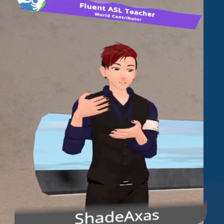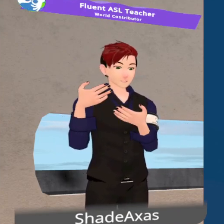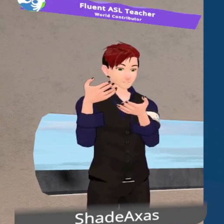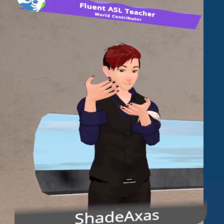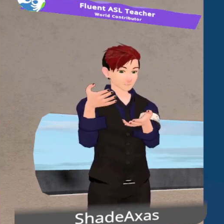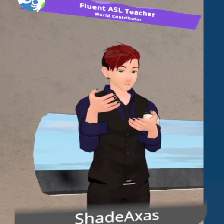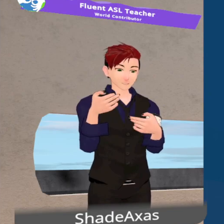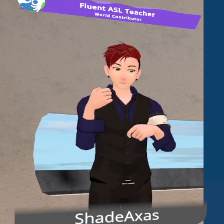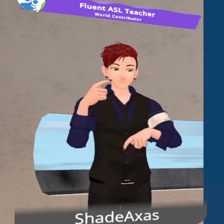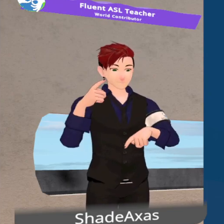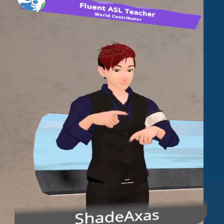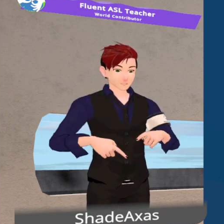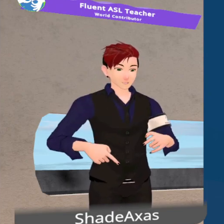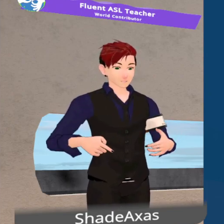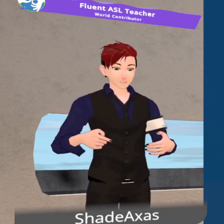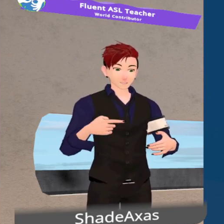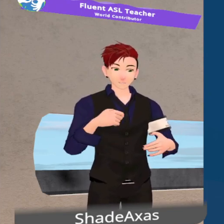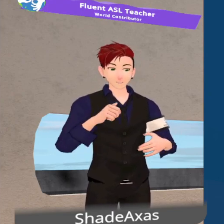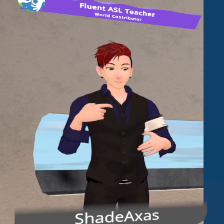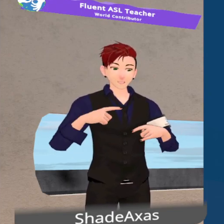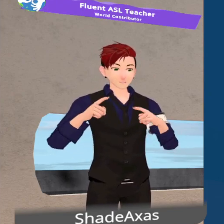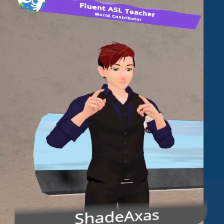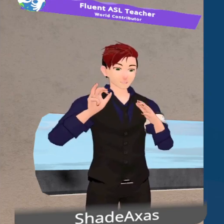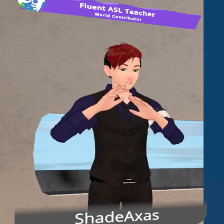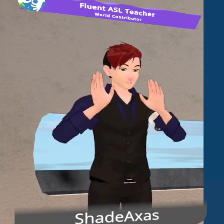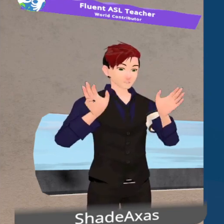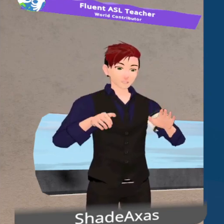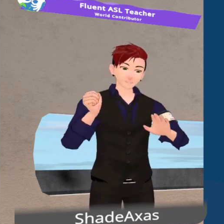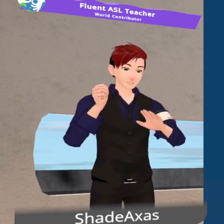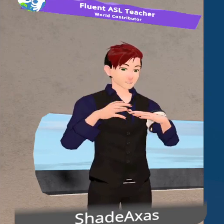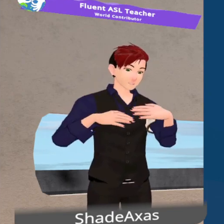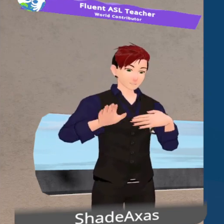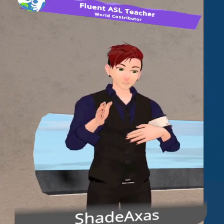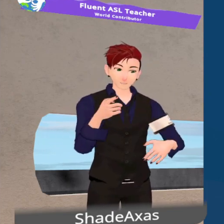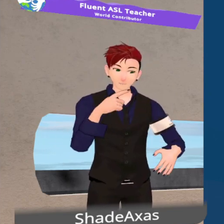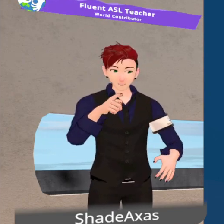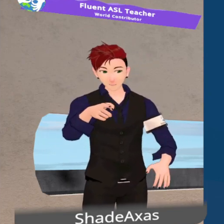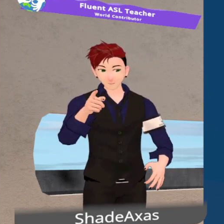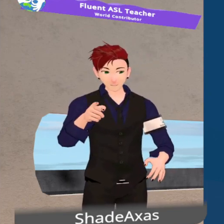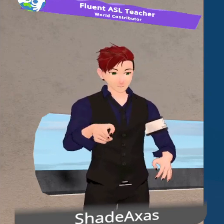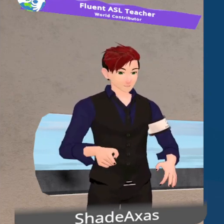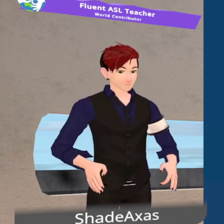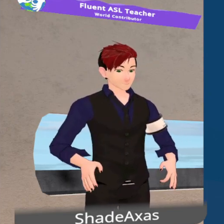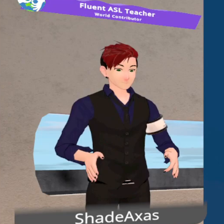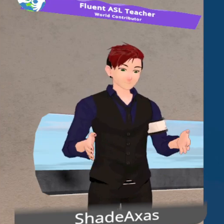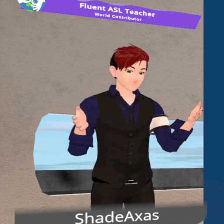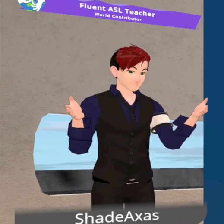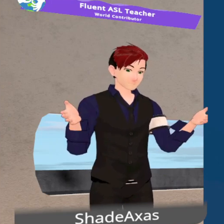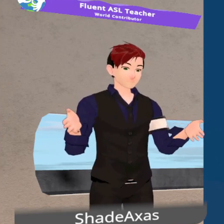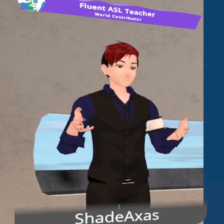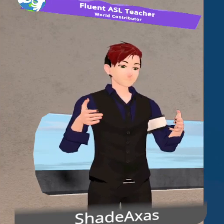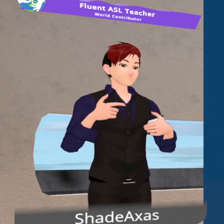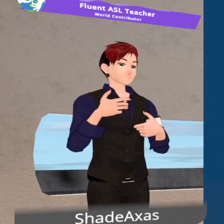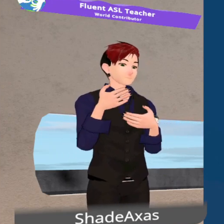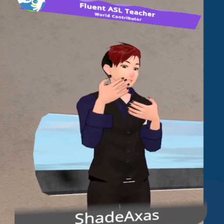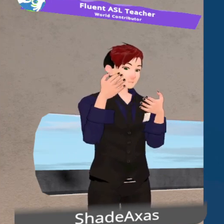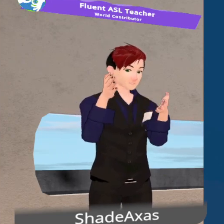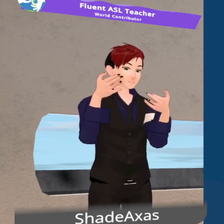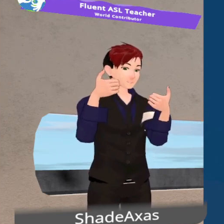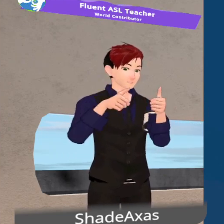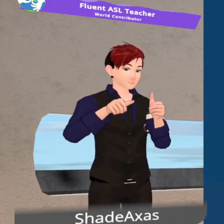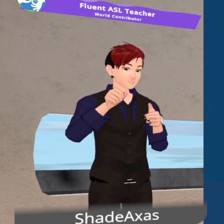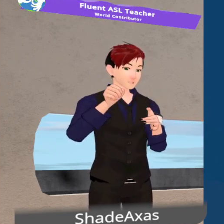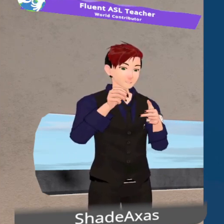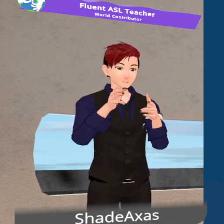I'm highly suggesting it. If you can't, it's not like I'm going to come to your house and knock down your door and say you're a bad person. I'm